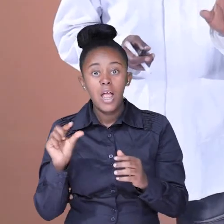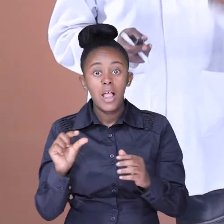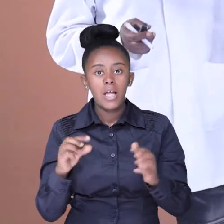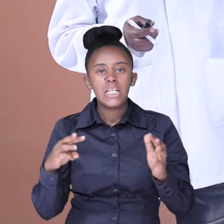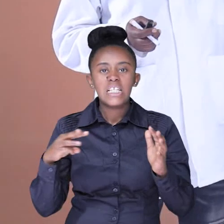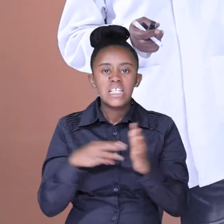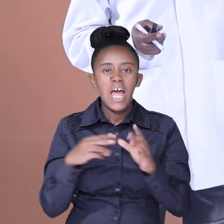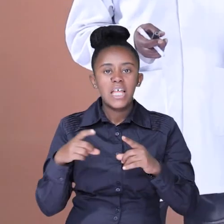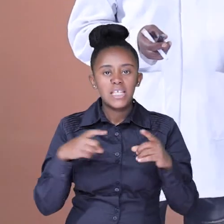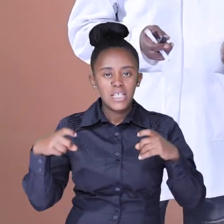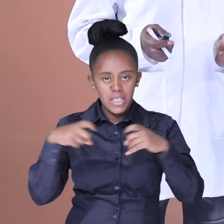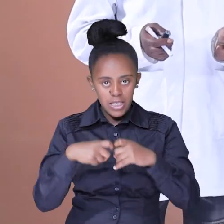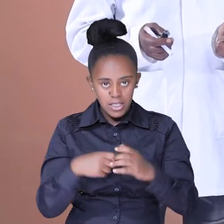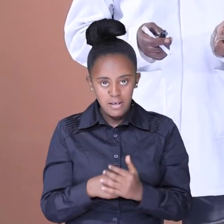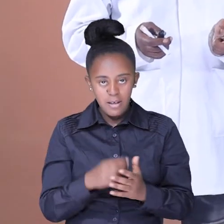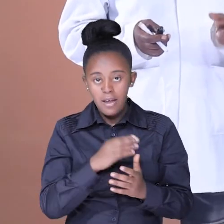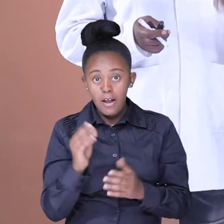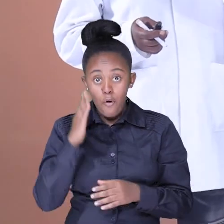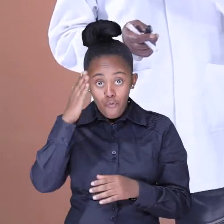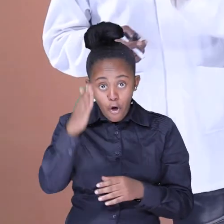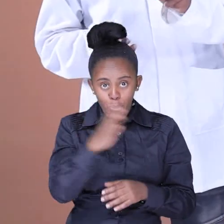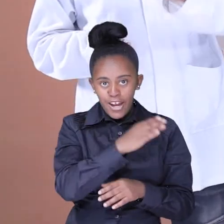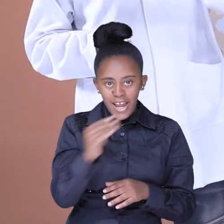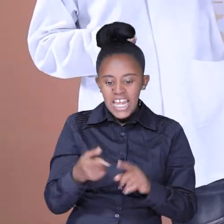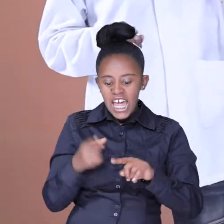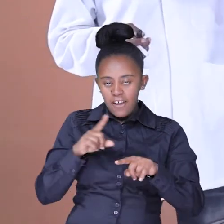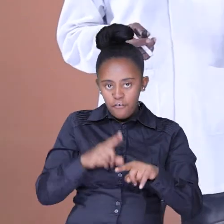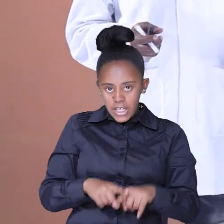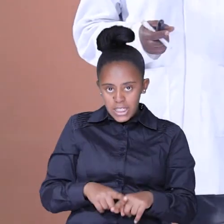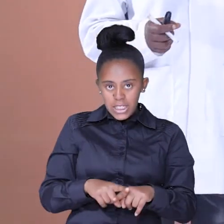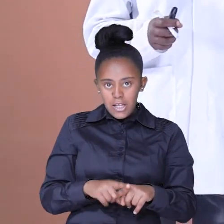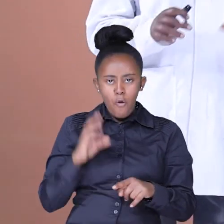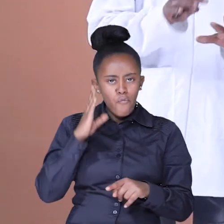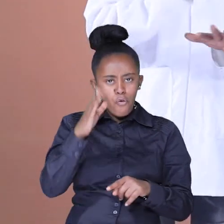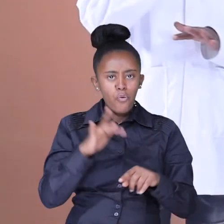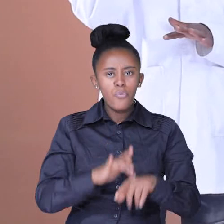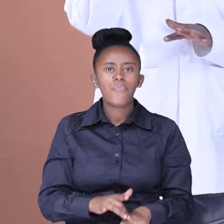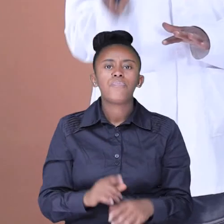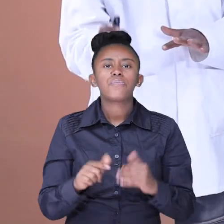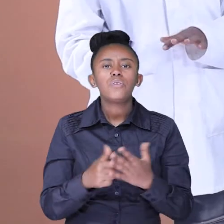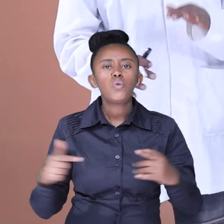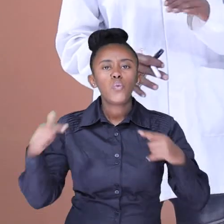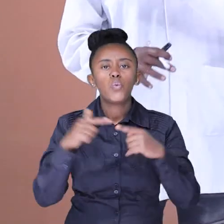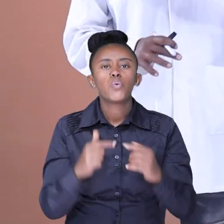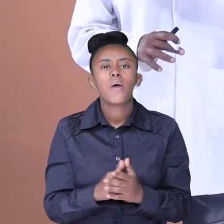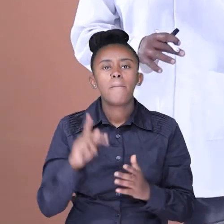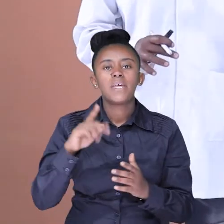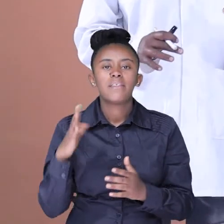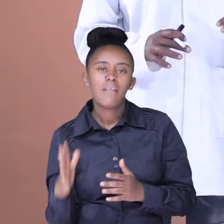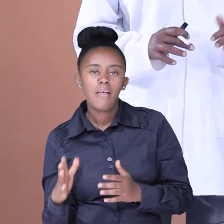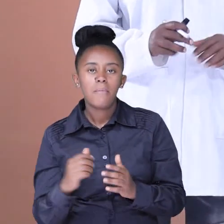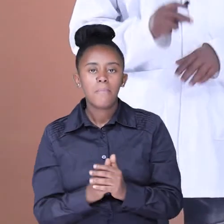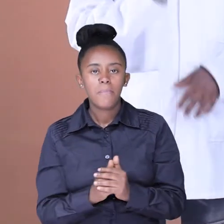about forward and the reverse bias direction. In forward, if positive terminal of the battery is connected to the p-type, we say that a